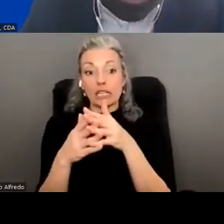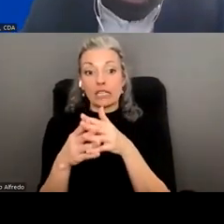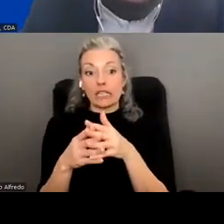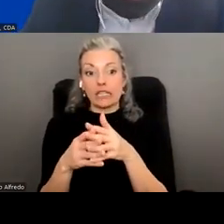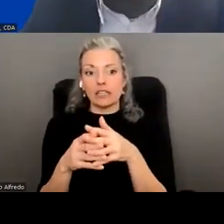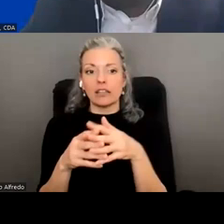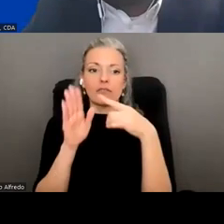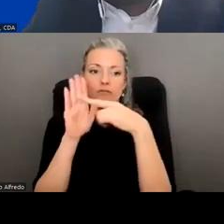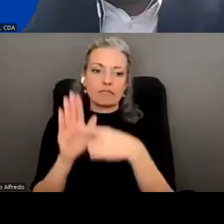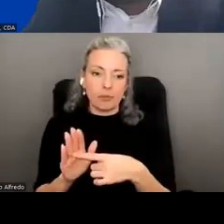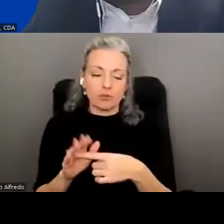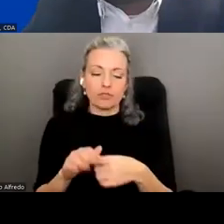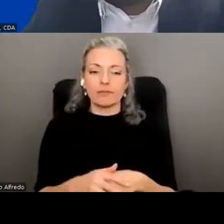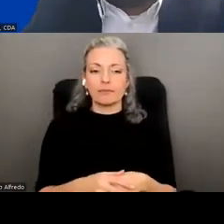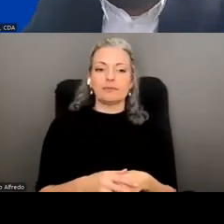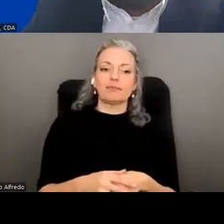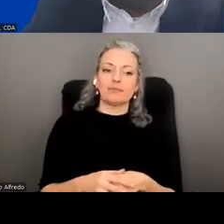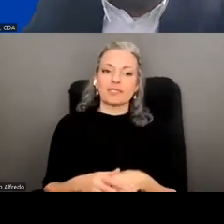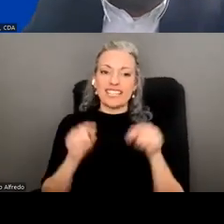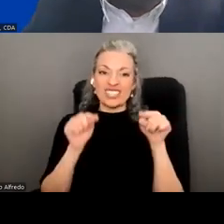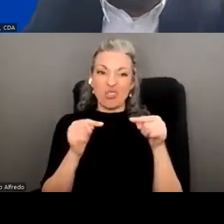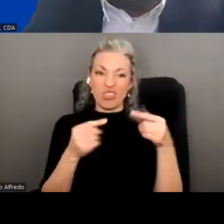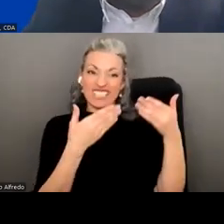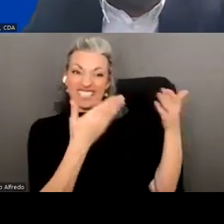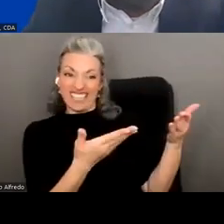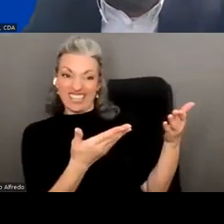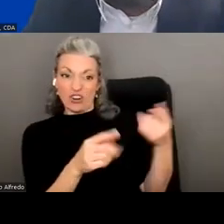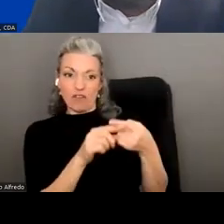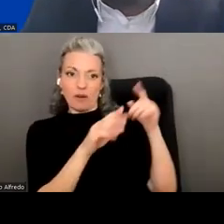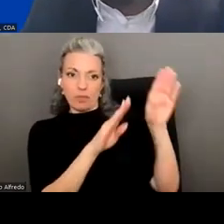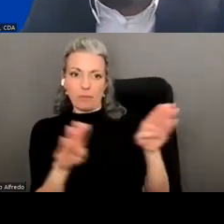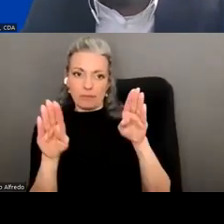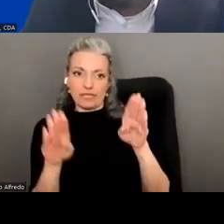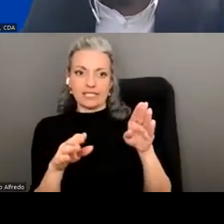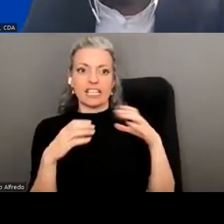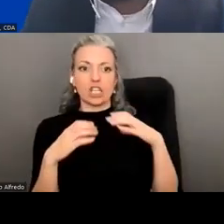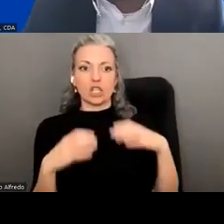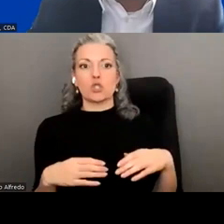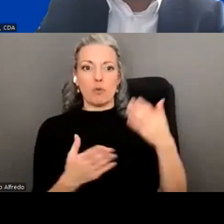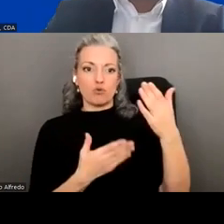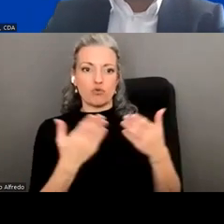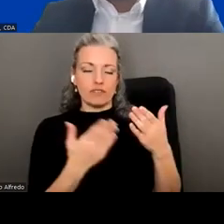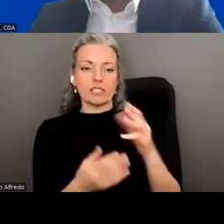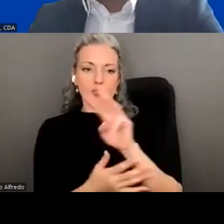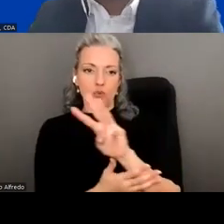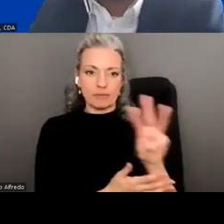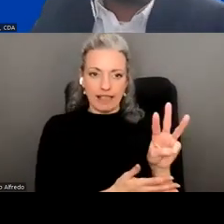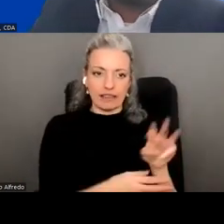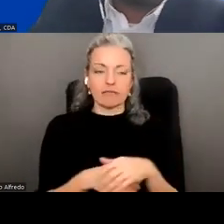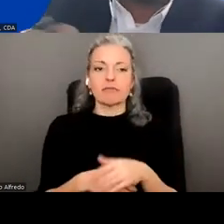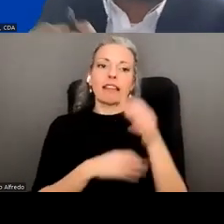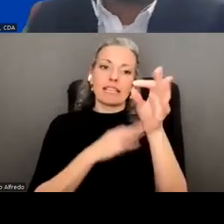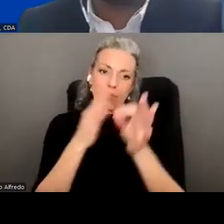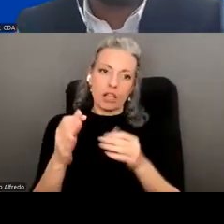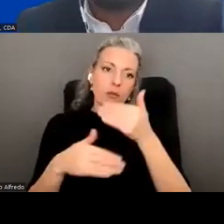examples. So this graphic here, this comes from the Business Consumer Services and Housing website and displays the data reporting process.